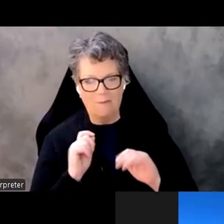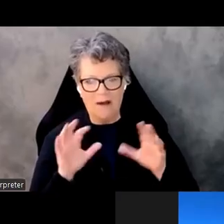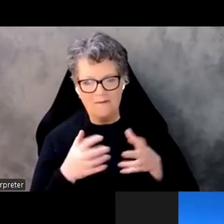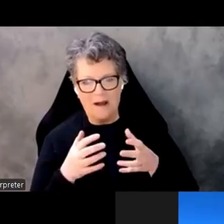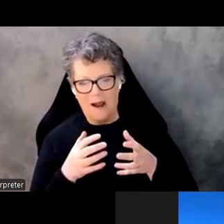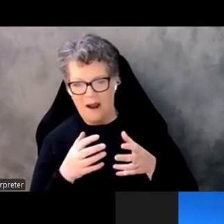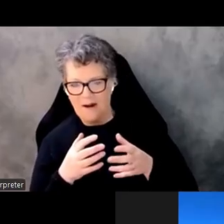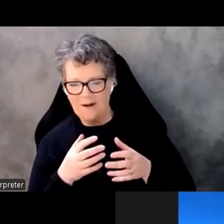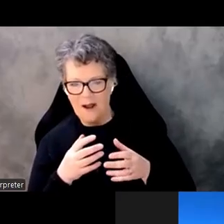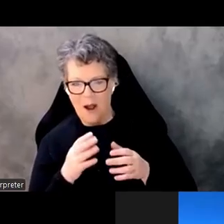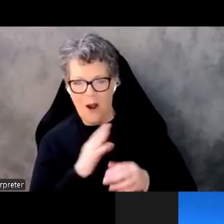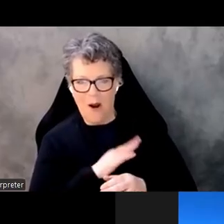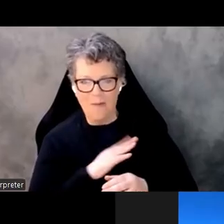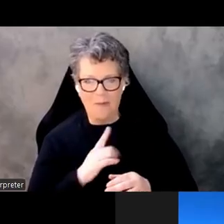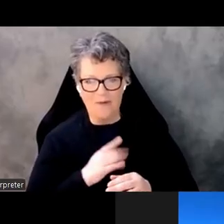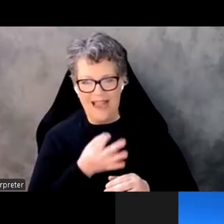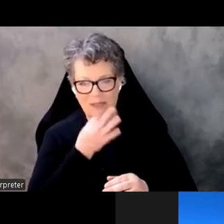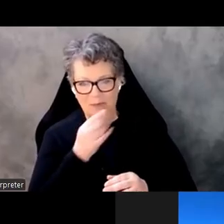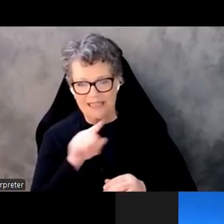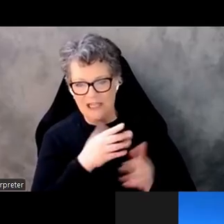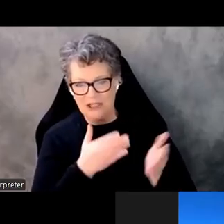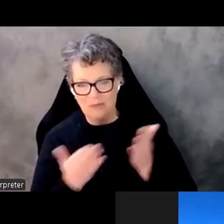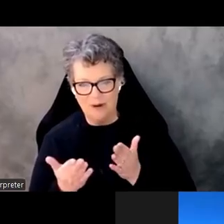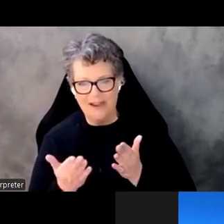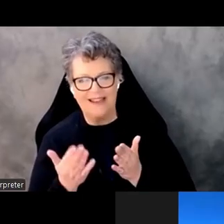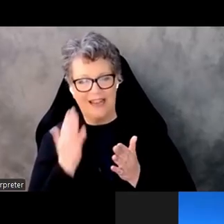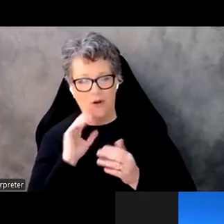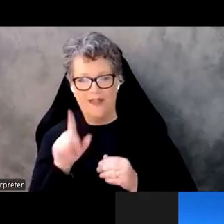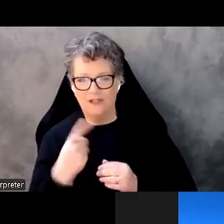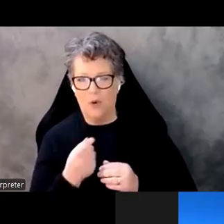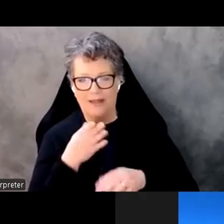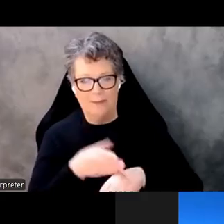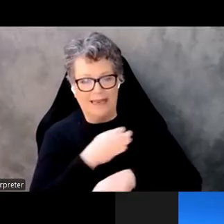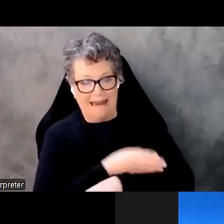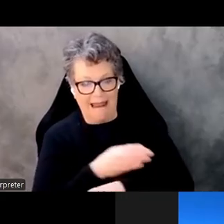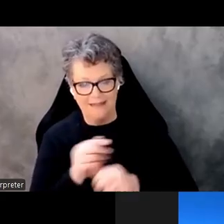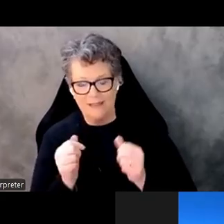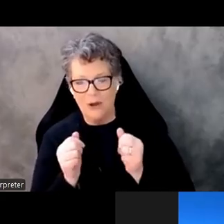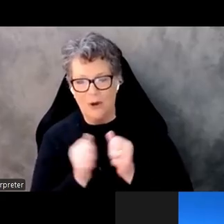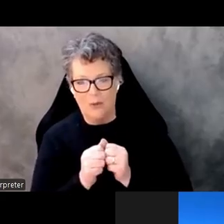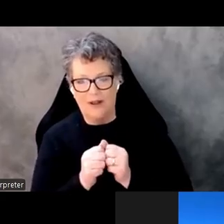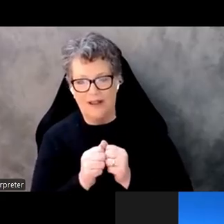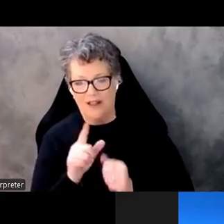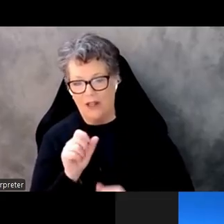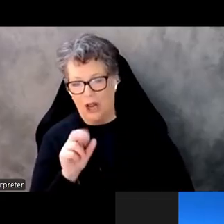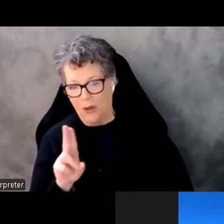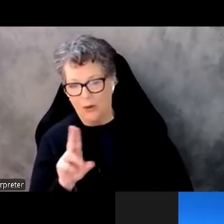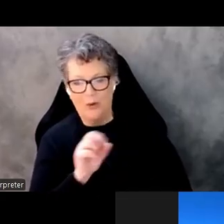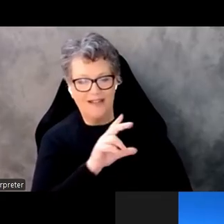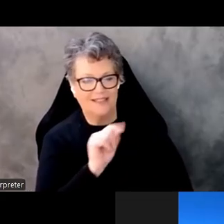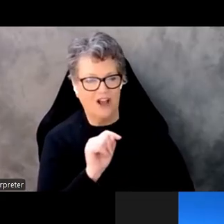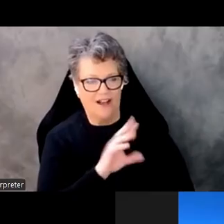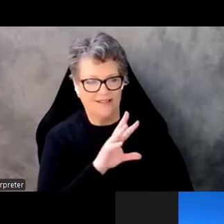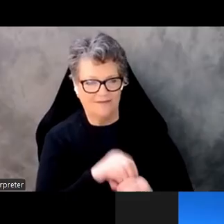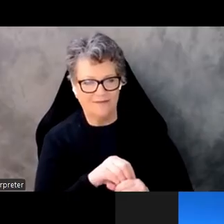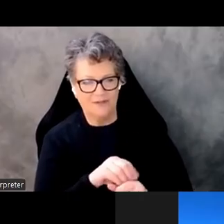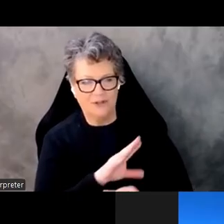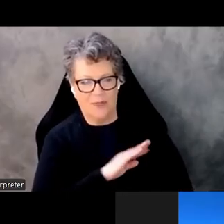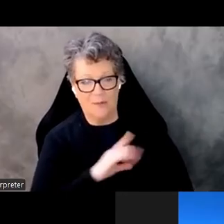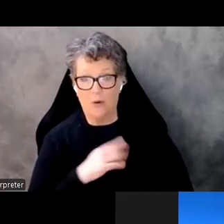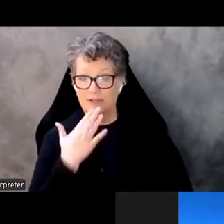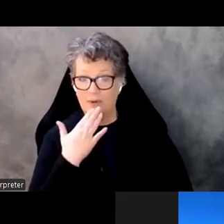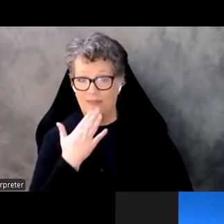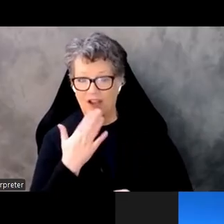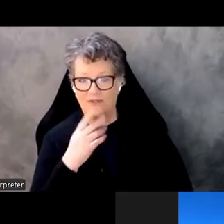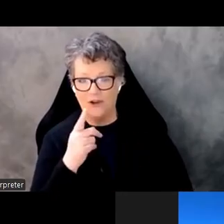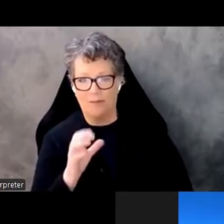and the expertise that you all bring on, and I know that's only been enhanced with Lou and Scott's addition to our board. So thank you for your